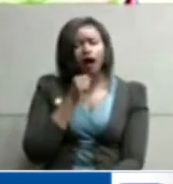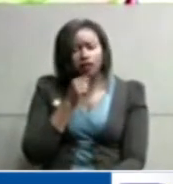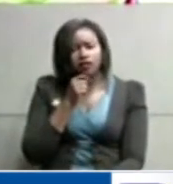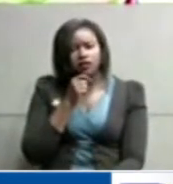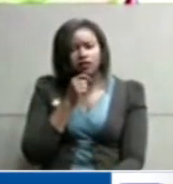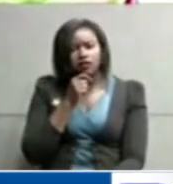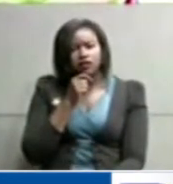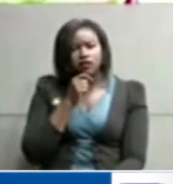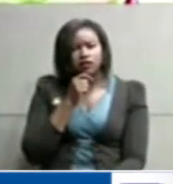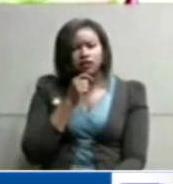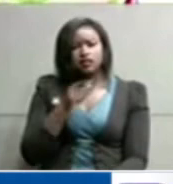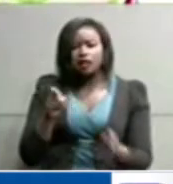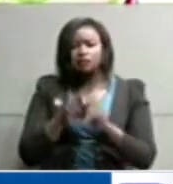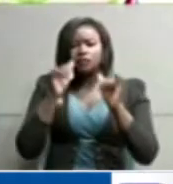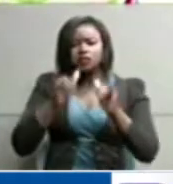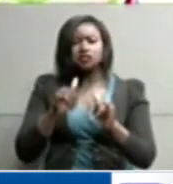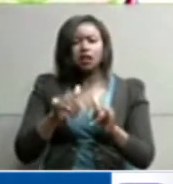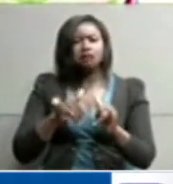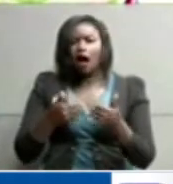remains asymptomatic,